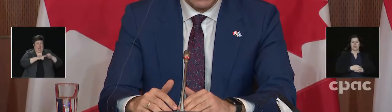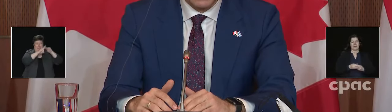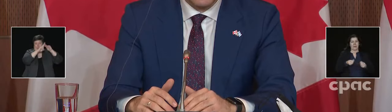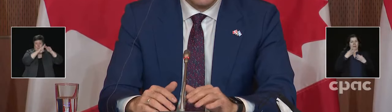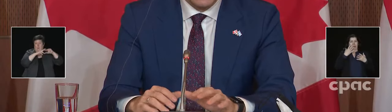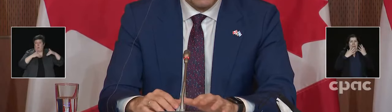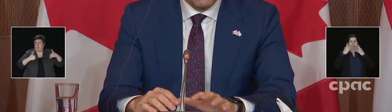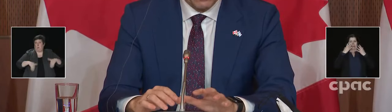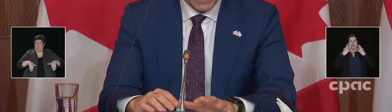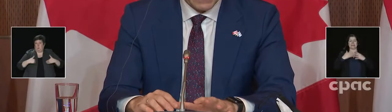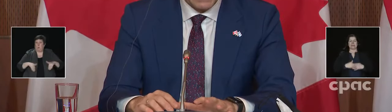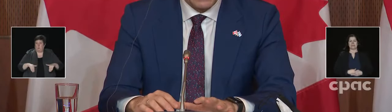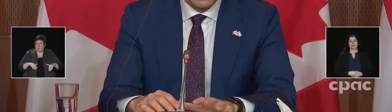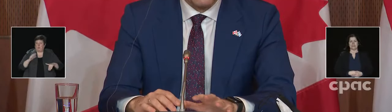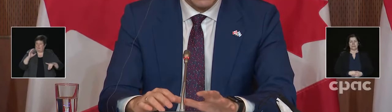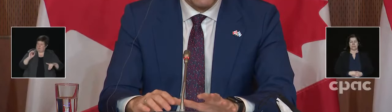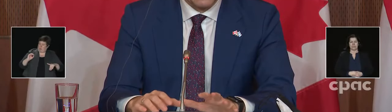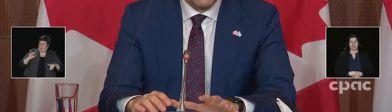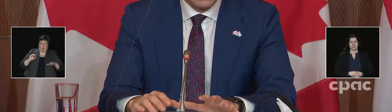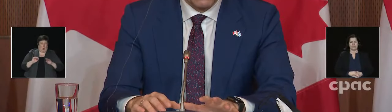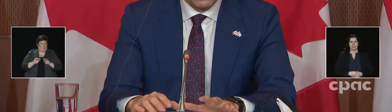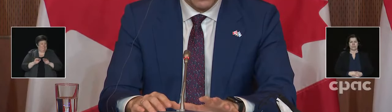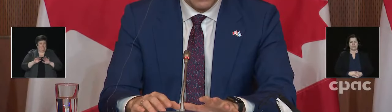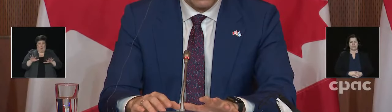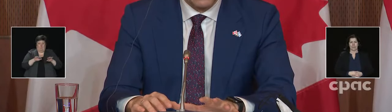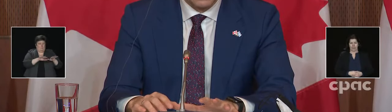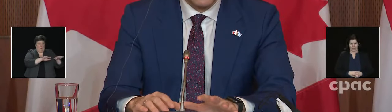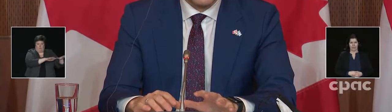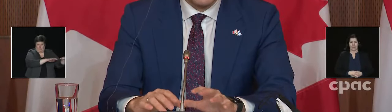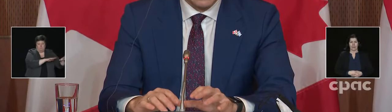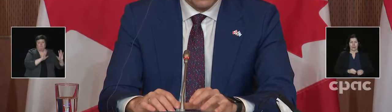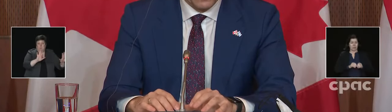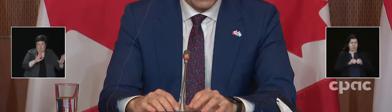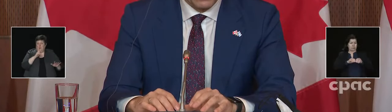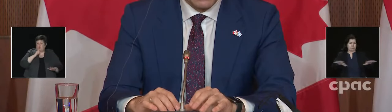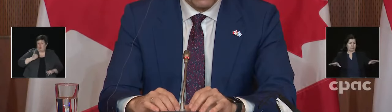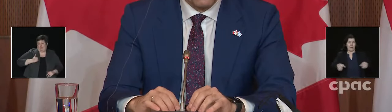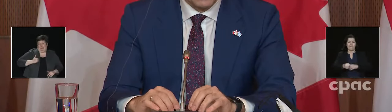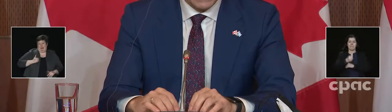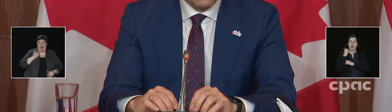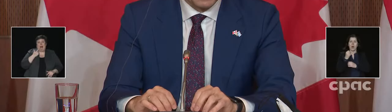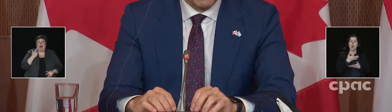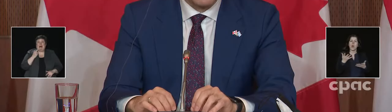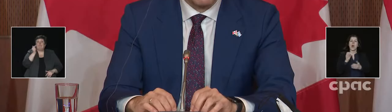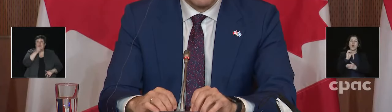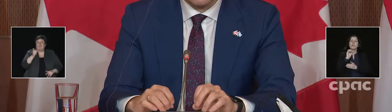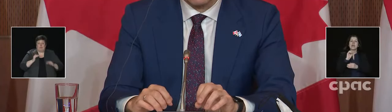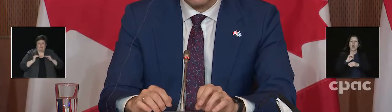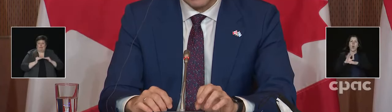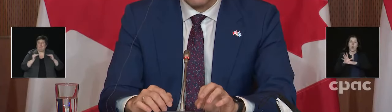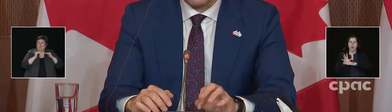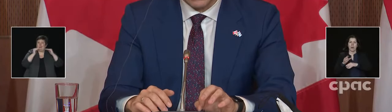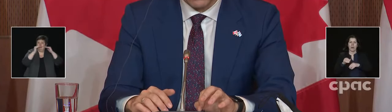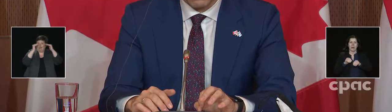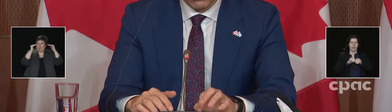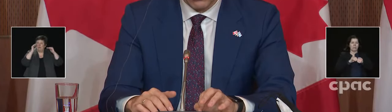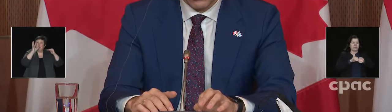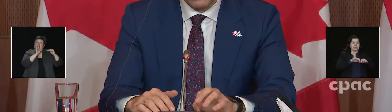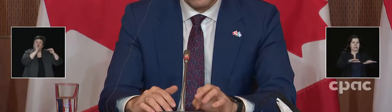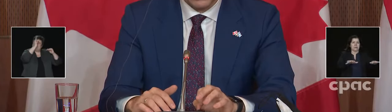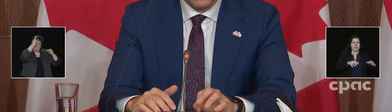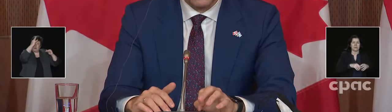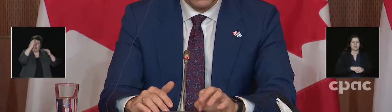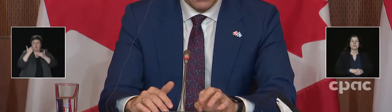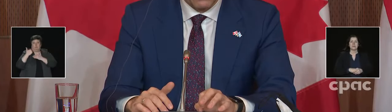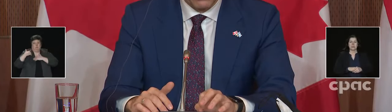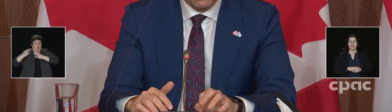in Canada. And in Canada, we have different levels of government. At the federal level, we have the responsibility to look after our